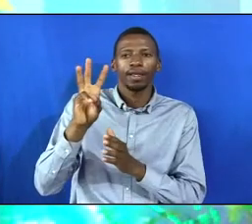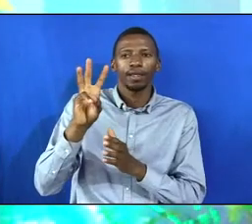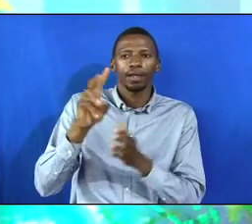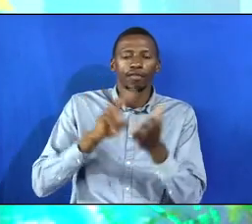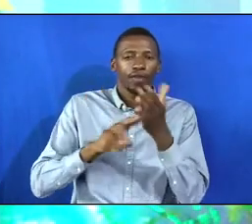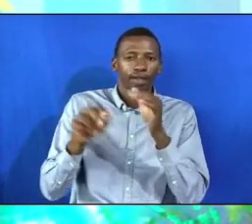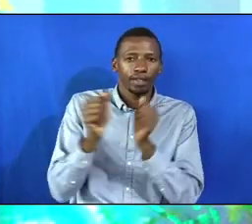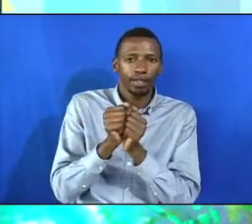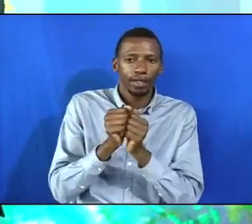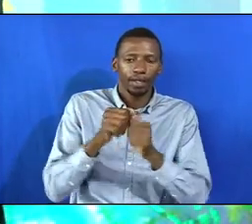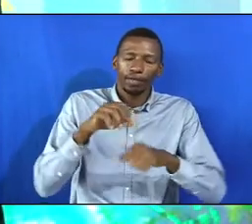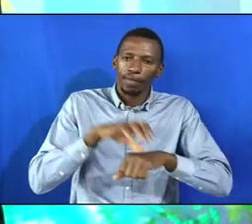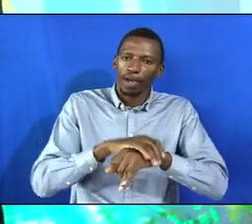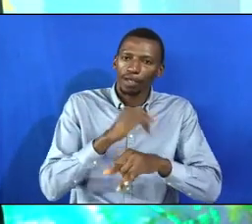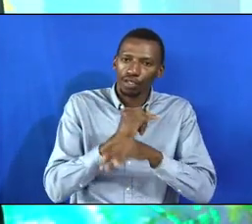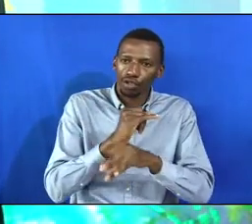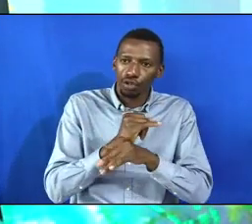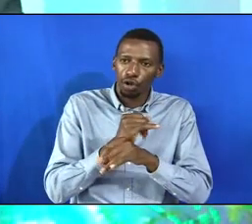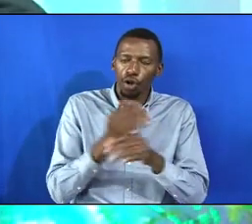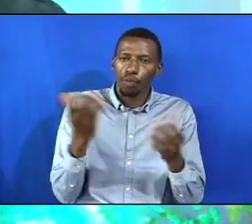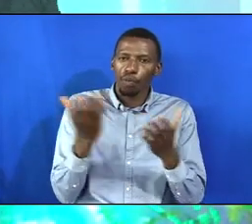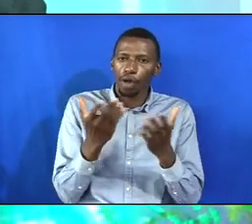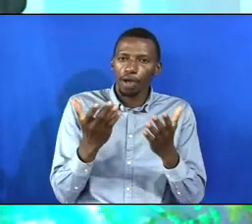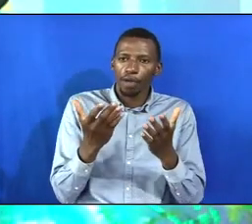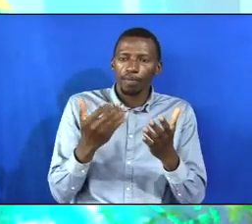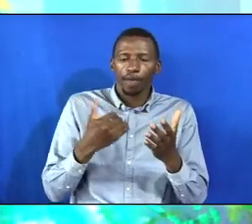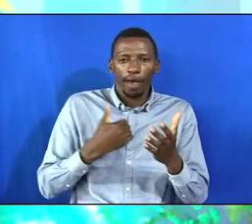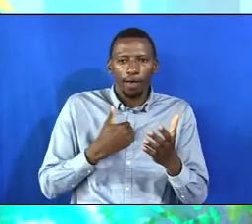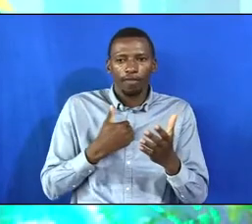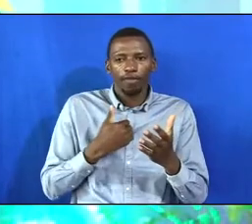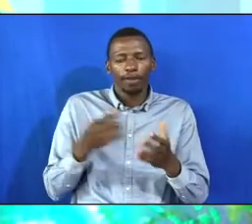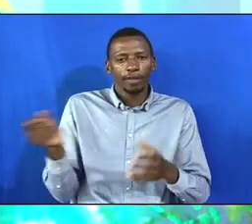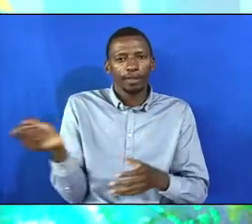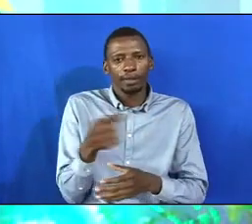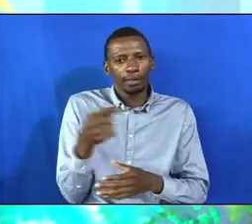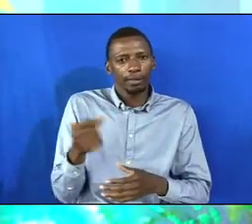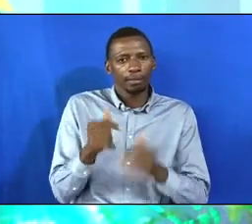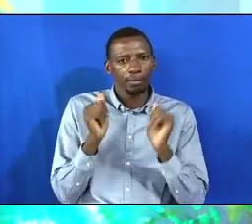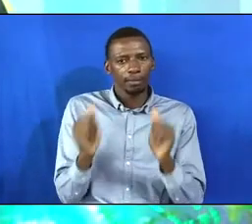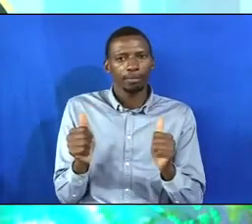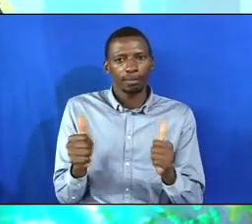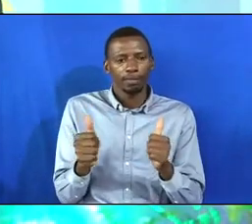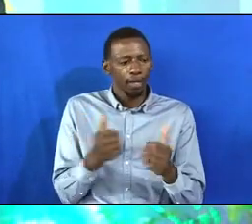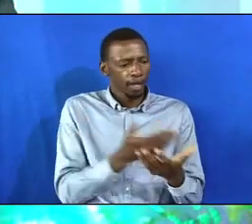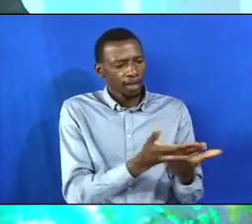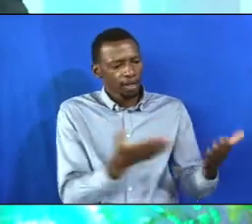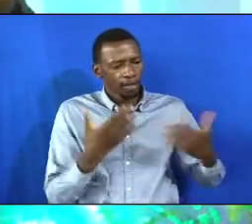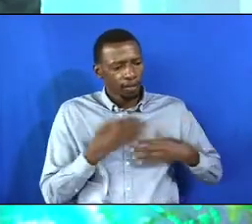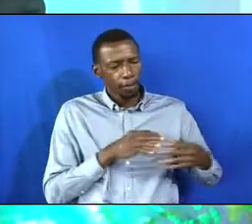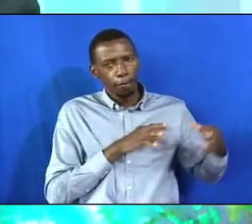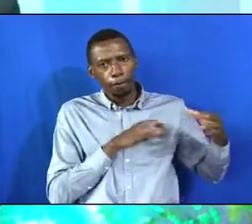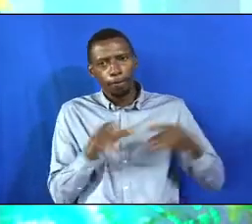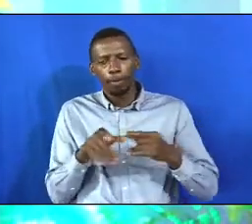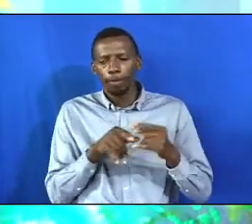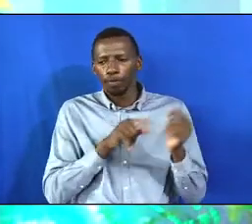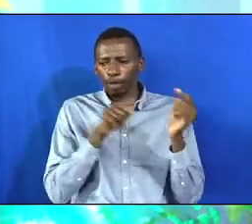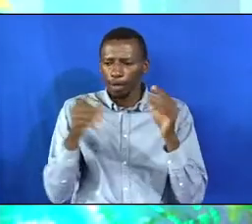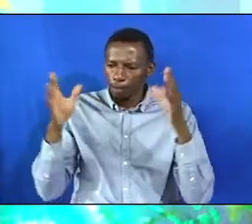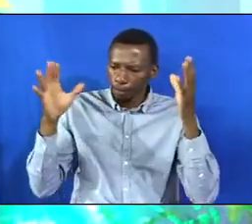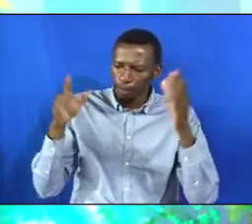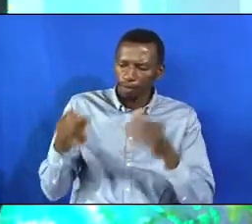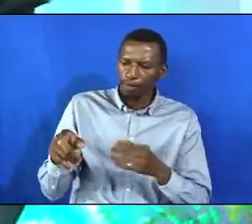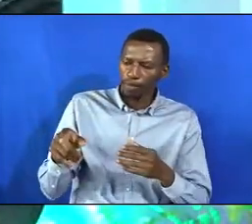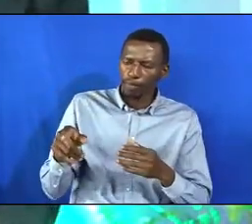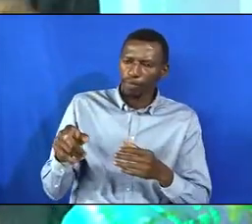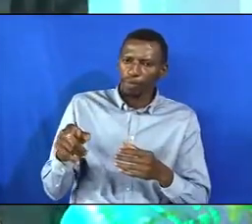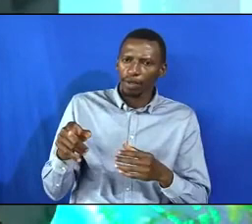salary. Oh my God. All those people immediately, they came congratulating her. And you know what they were telling her?